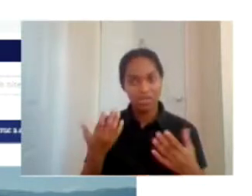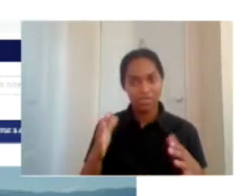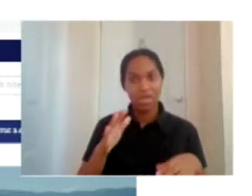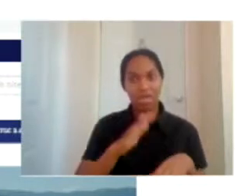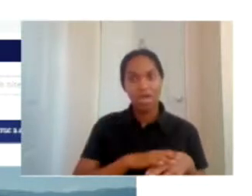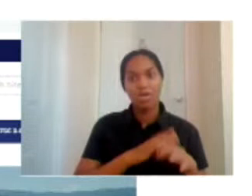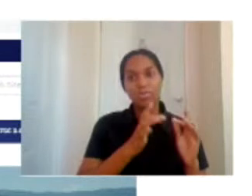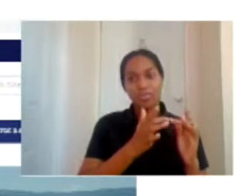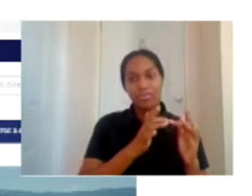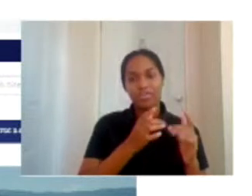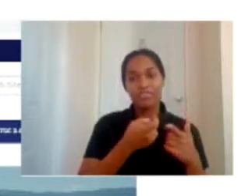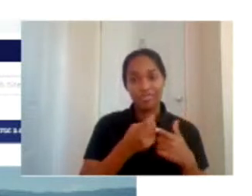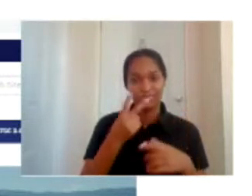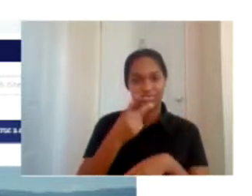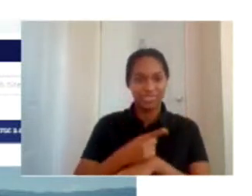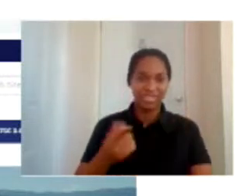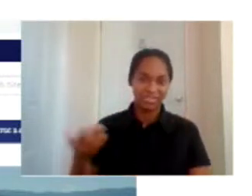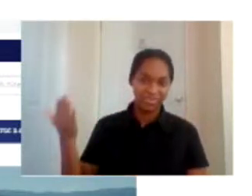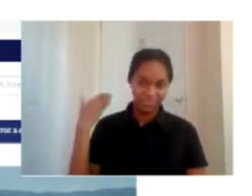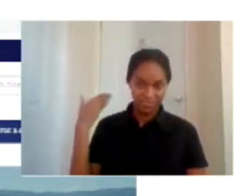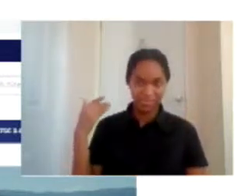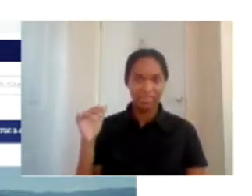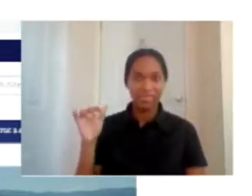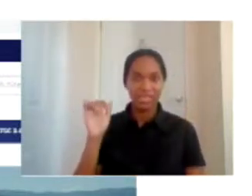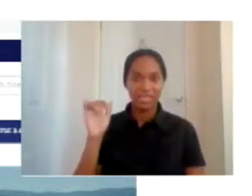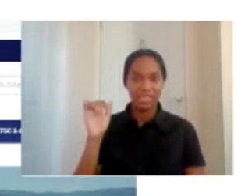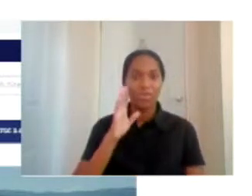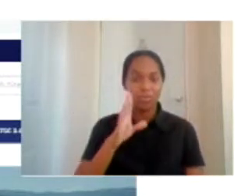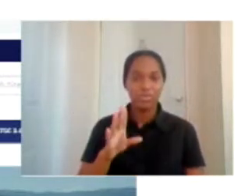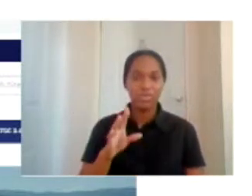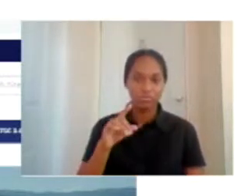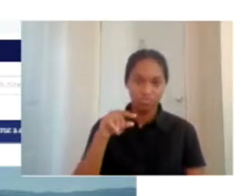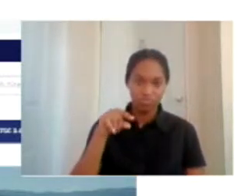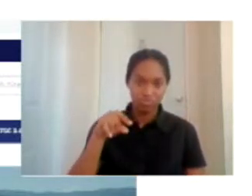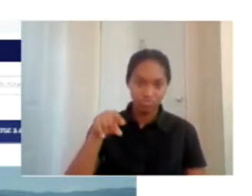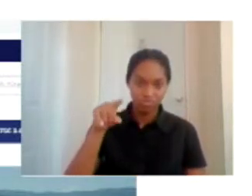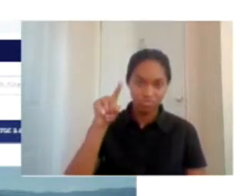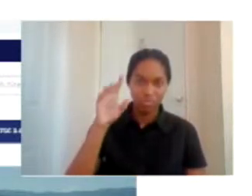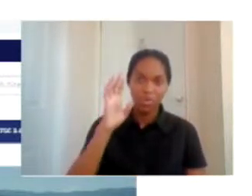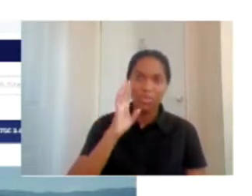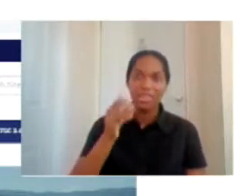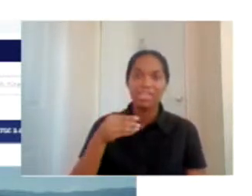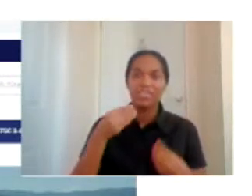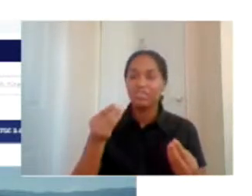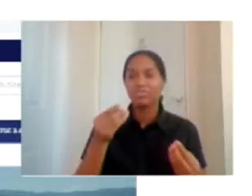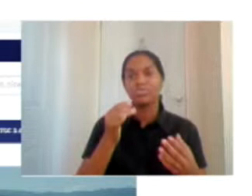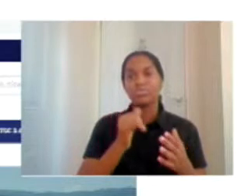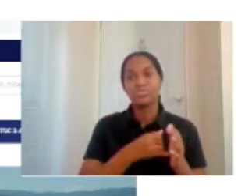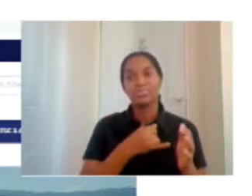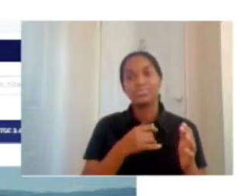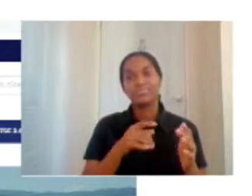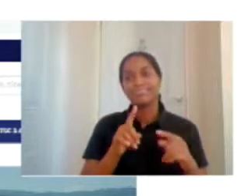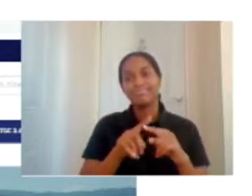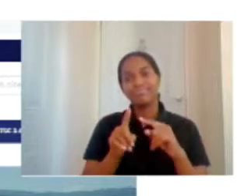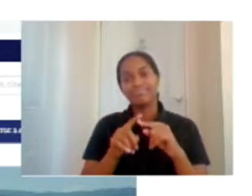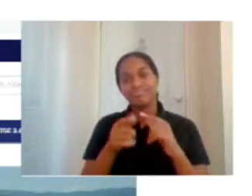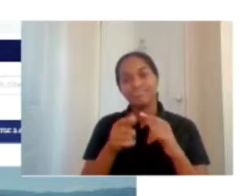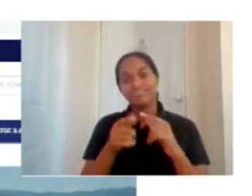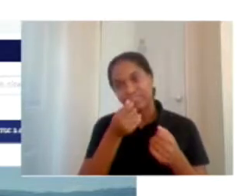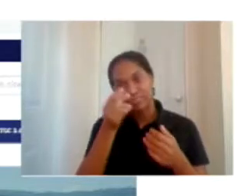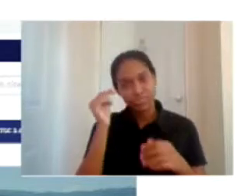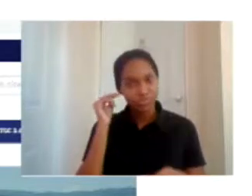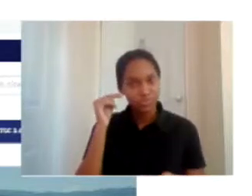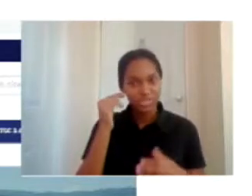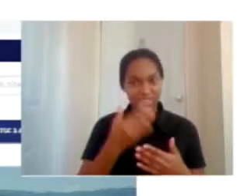website from 2 days ago. That will scroll and it will just give you various interesting news